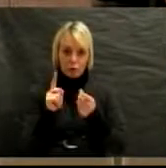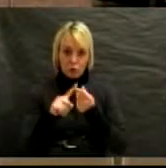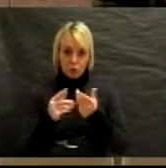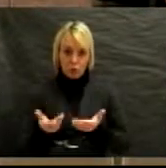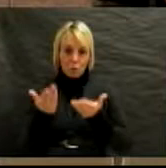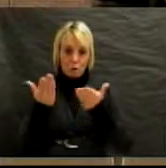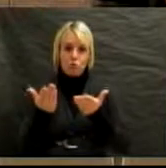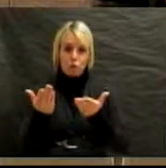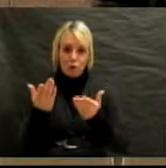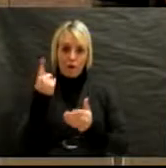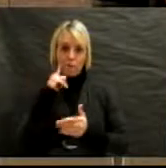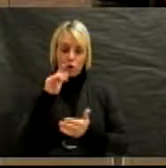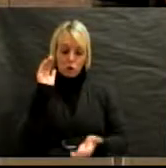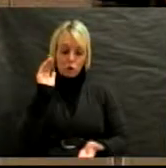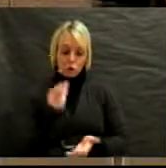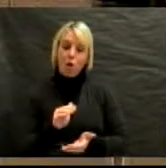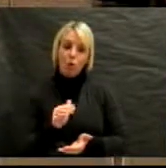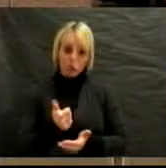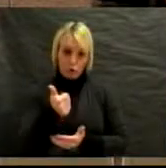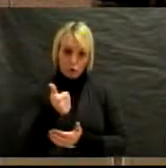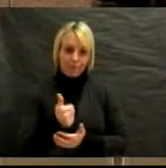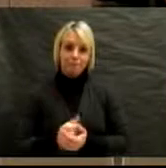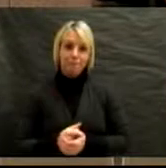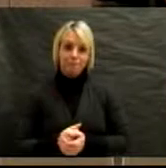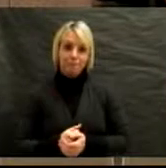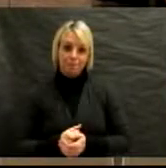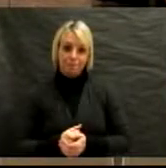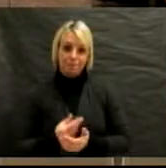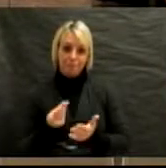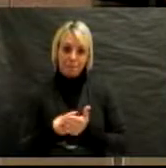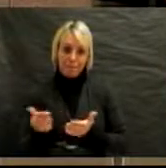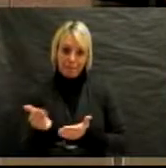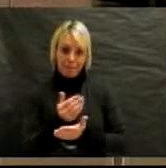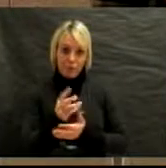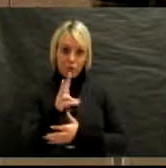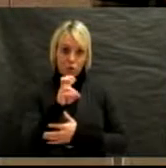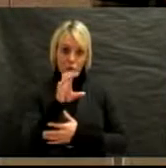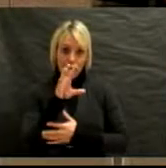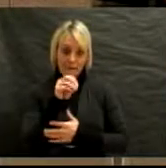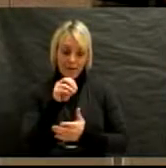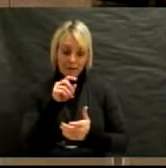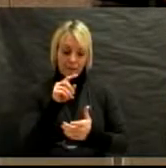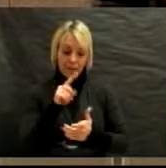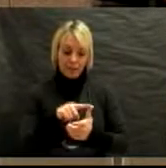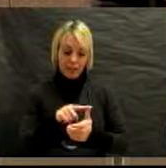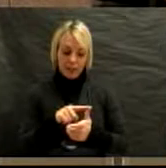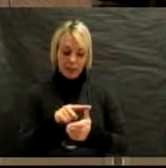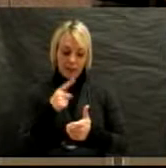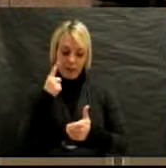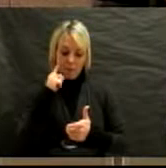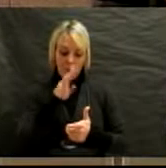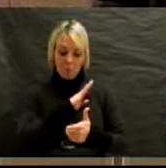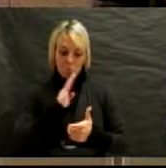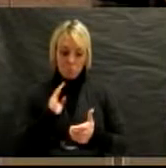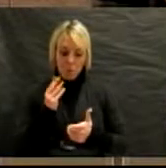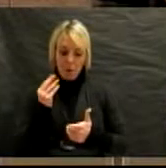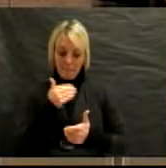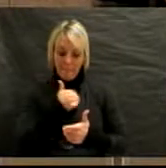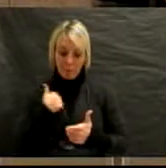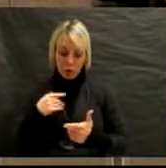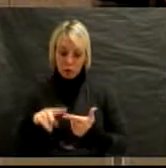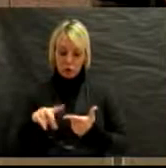for a $250 per month for board members and a $275 per month for the board chairperson? Any further discussion